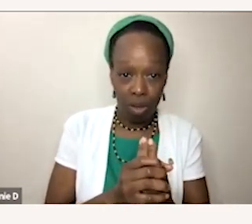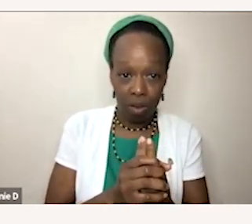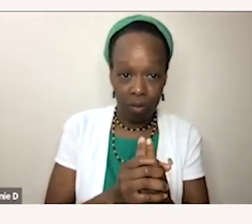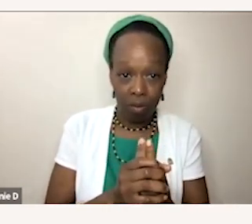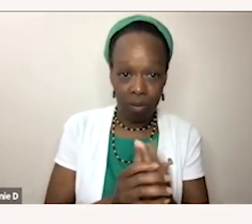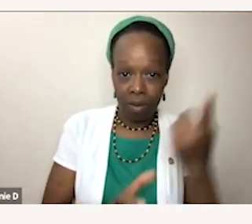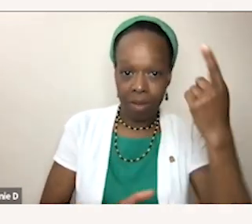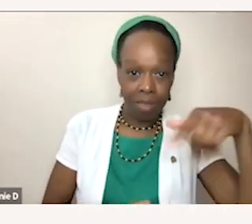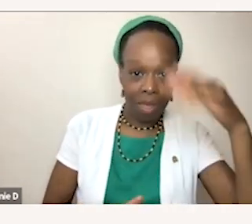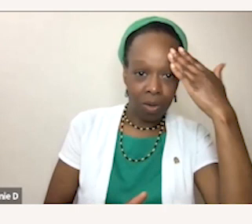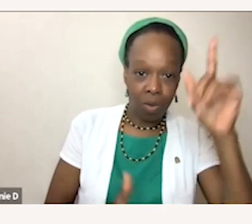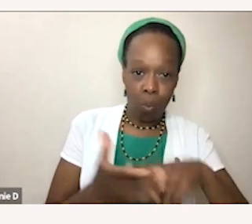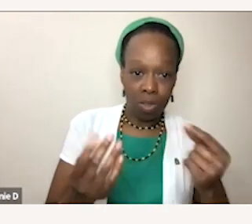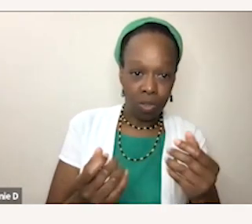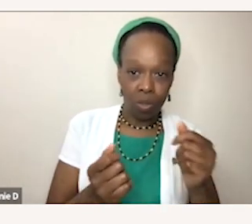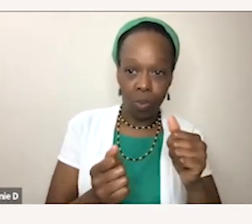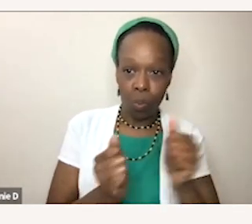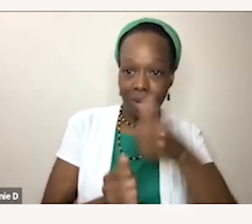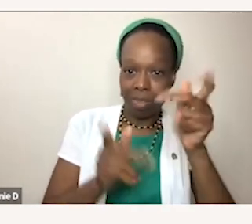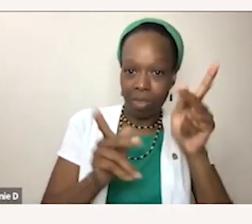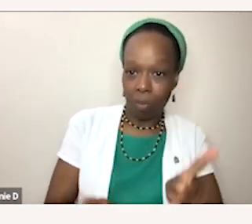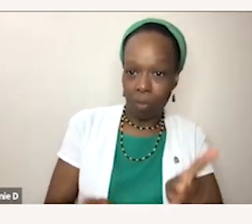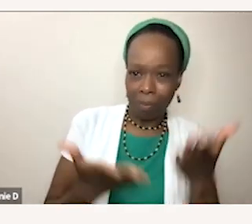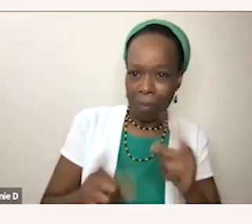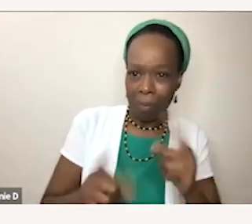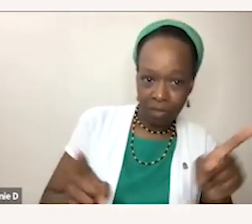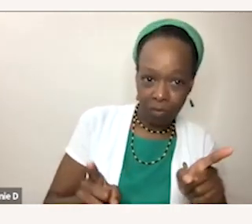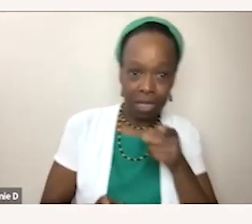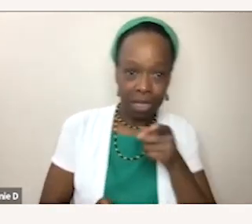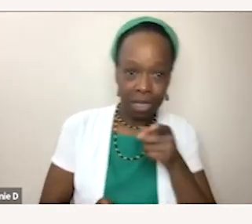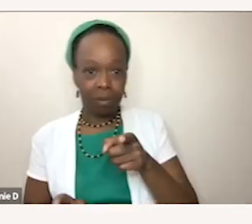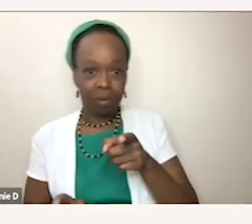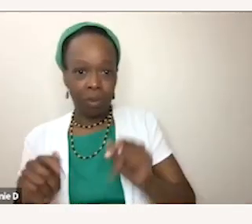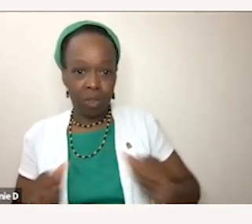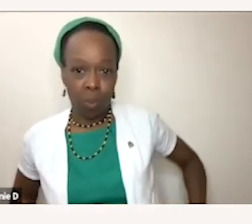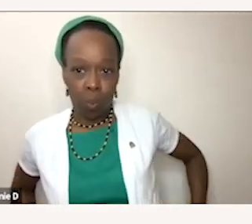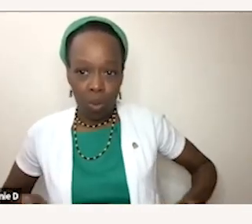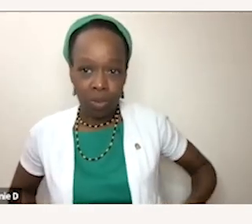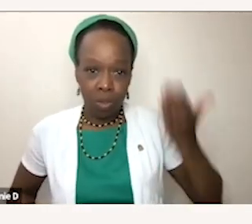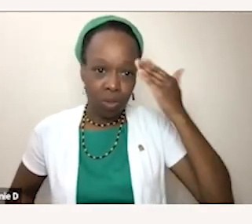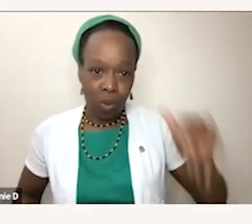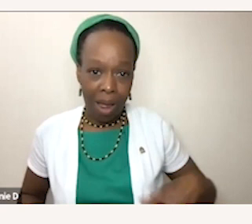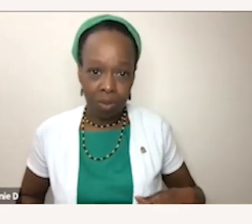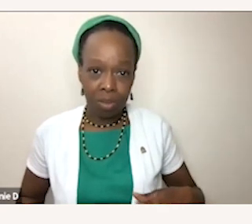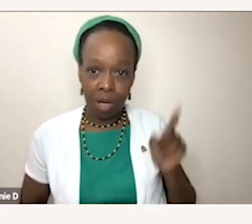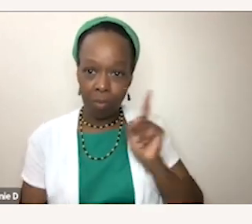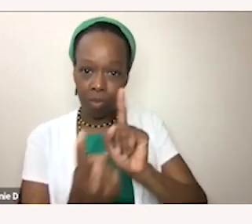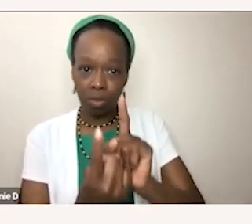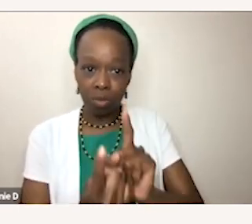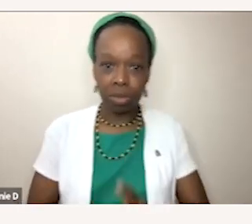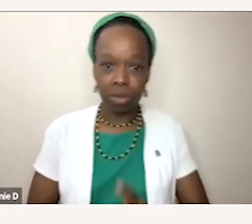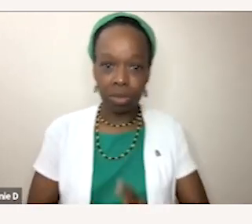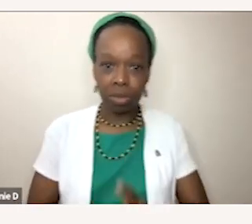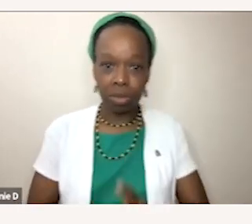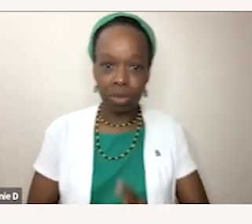They don't know what to do with someone that may be different. If somebody's in a wheelchair, they don't know how to talk to them. I wish that people understood